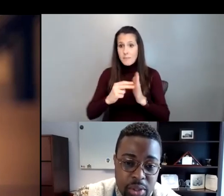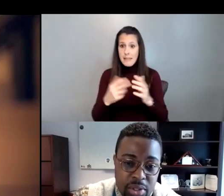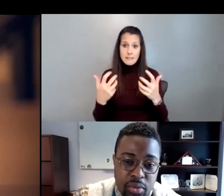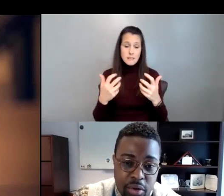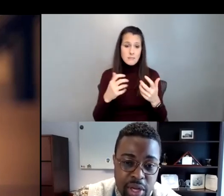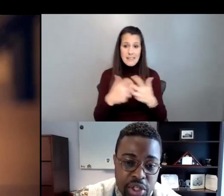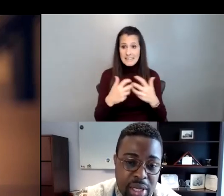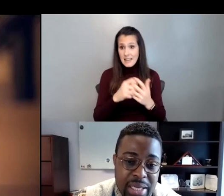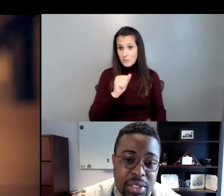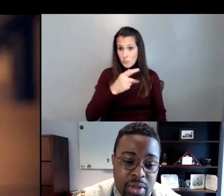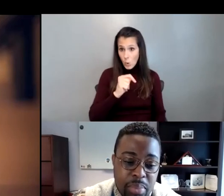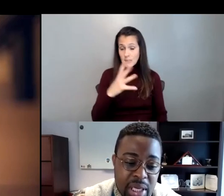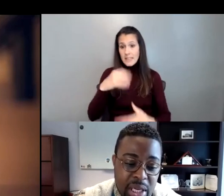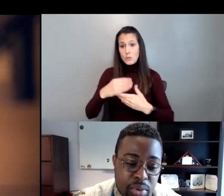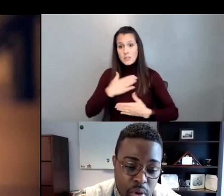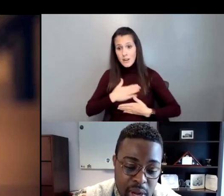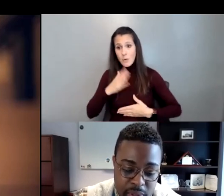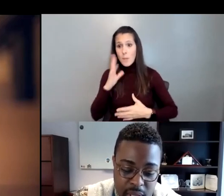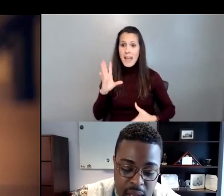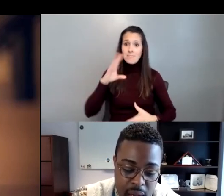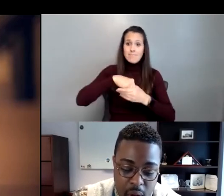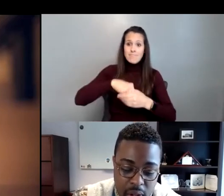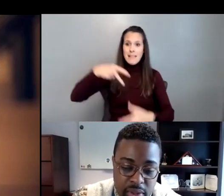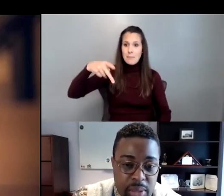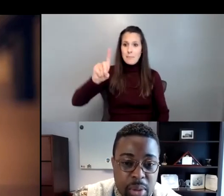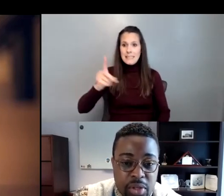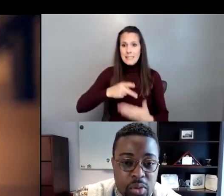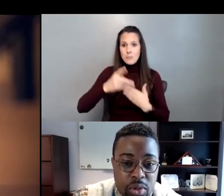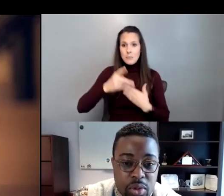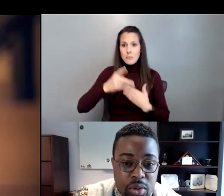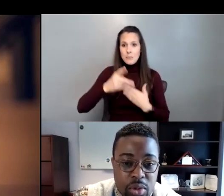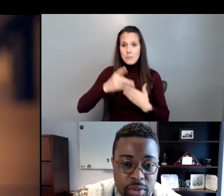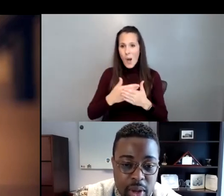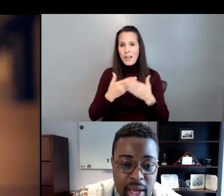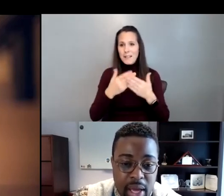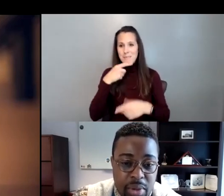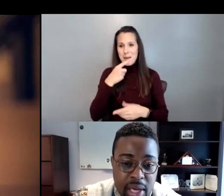and inclusive recreation into the PE programs of all of the public schools.